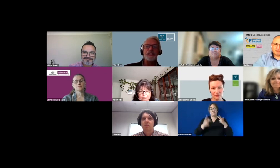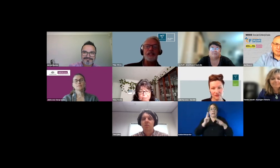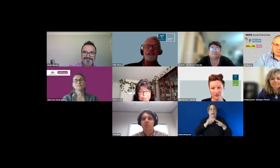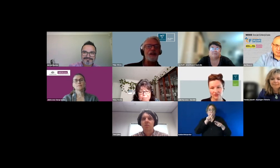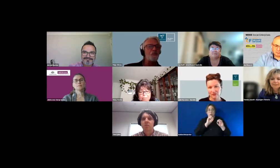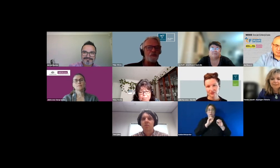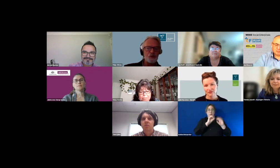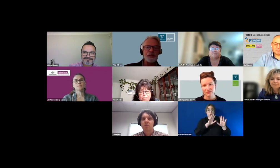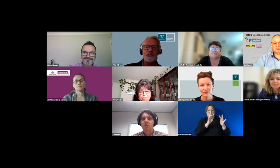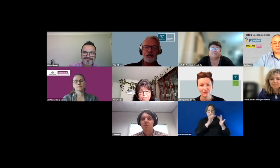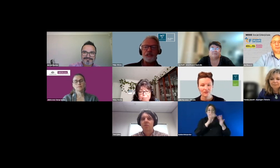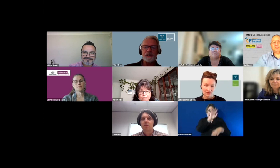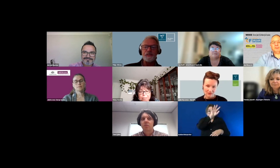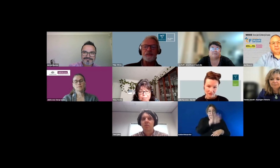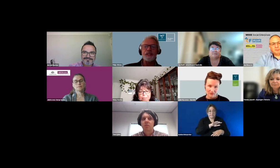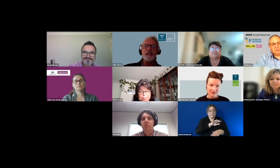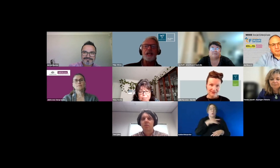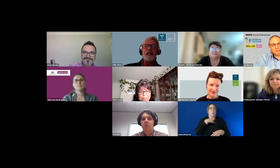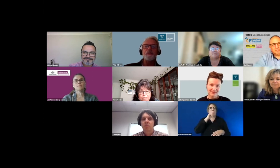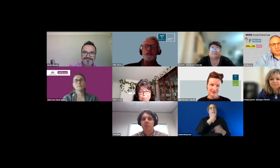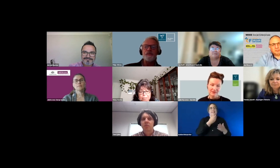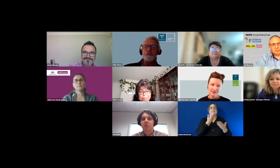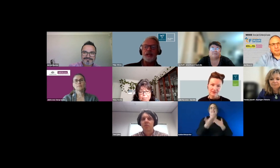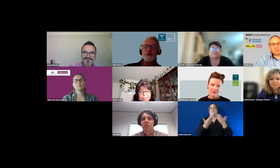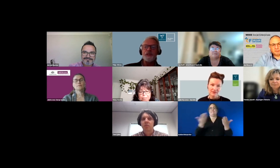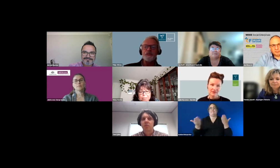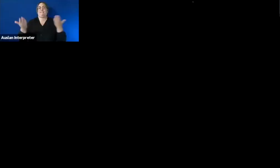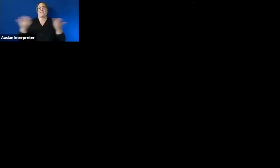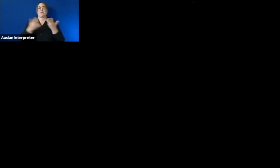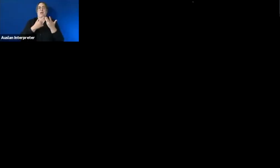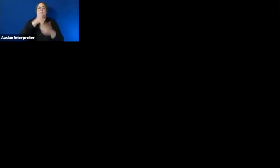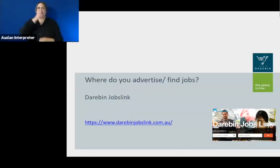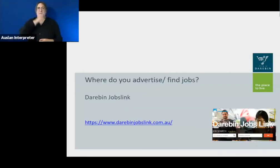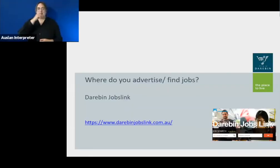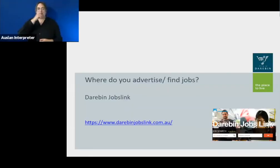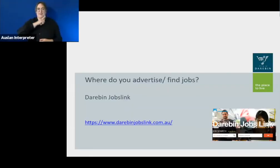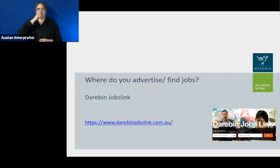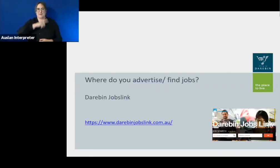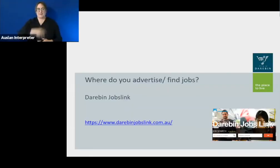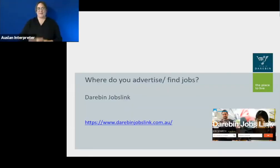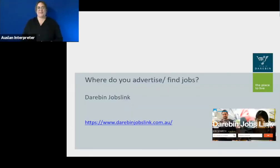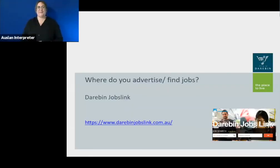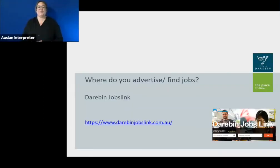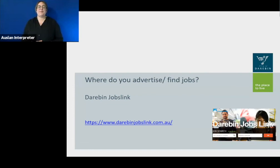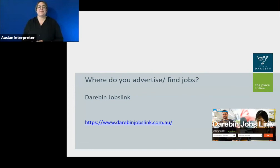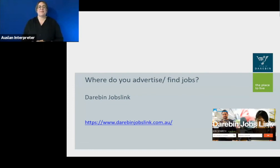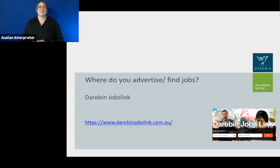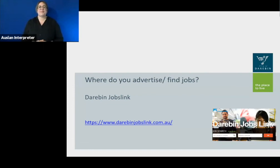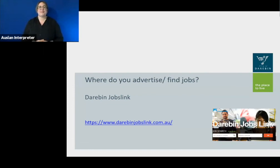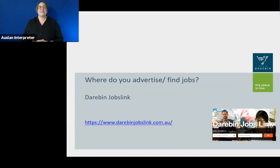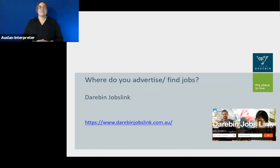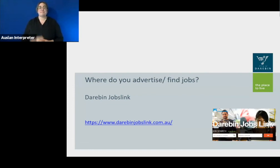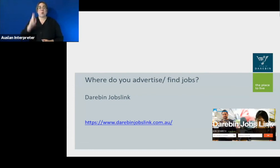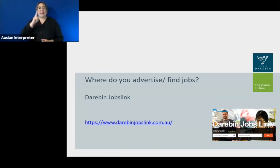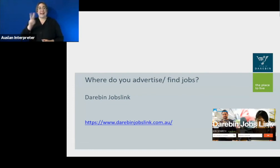details in that chat we will be sharing those um some feedback coming through fantastic forum very informative so once